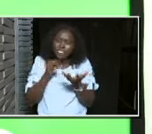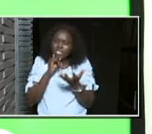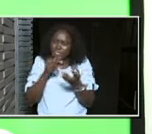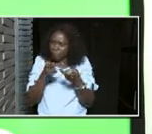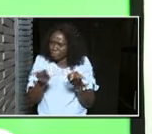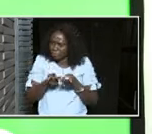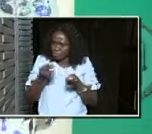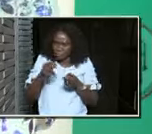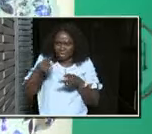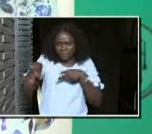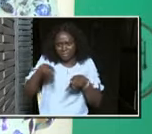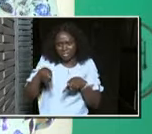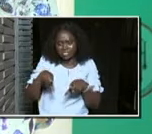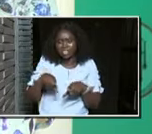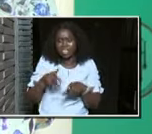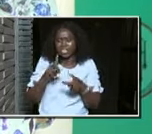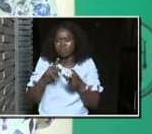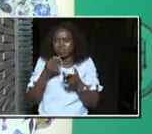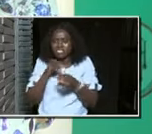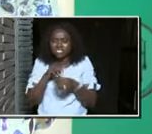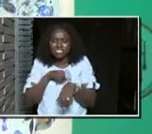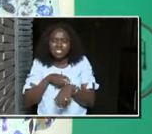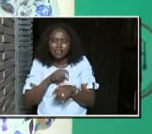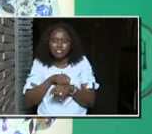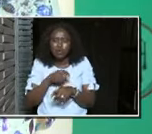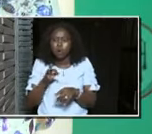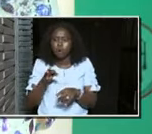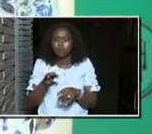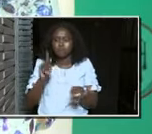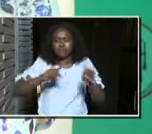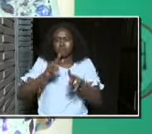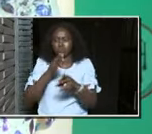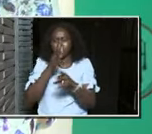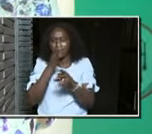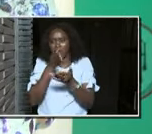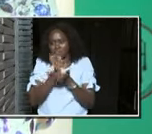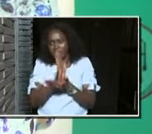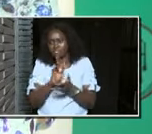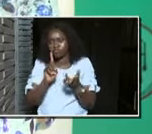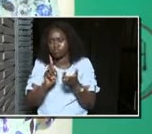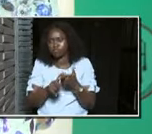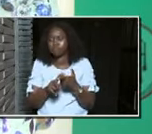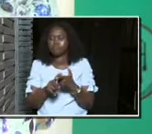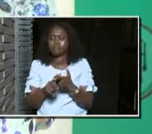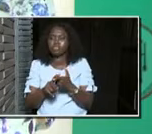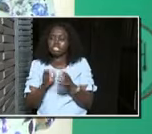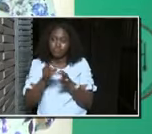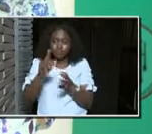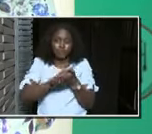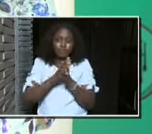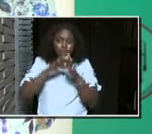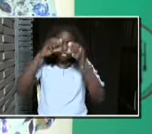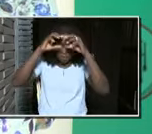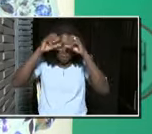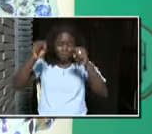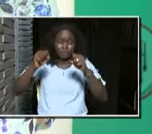regarding the people's right to self-determination? Once you are in government, would you be willing to consider some